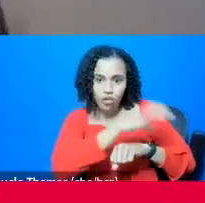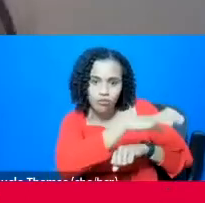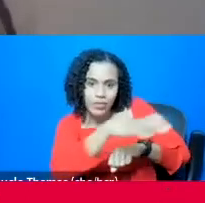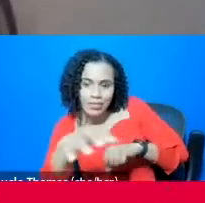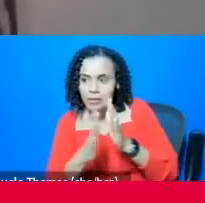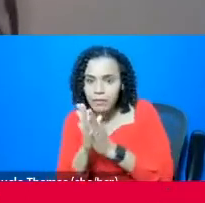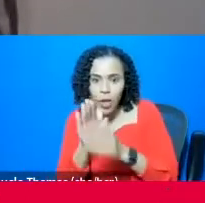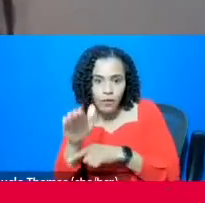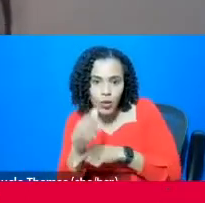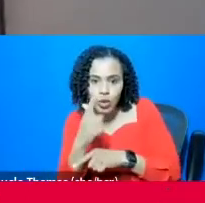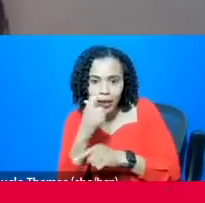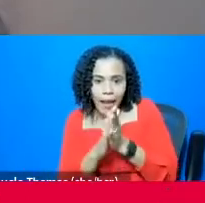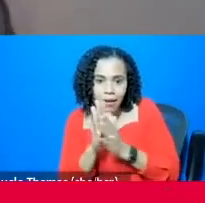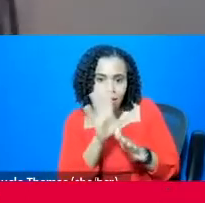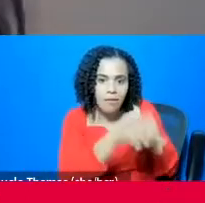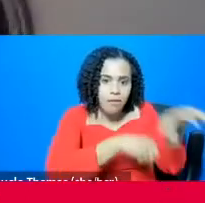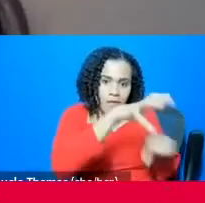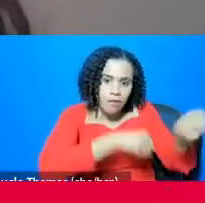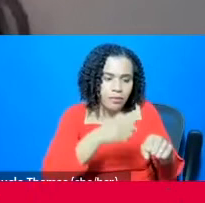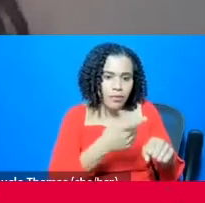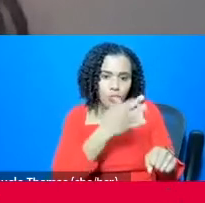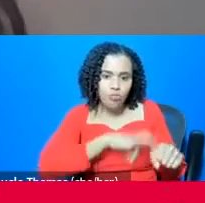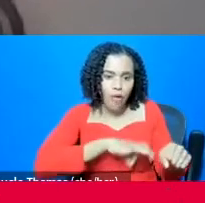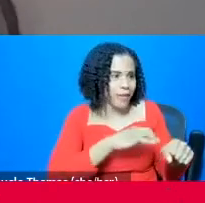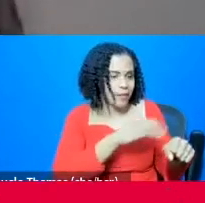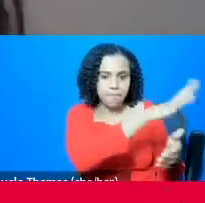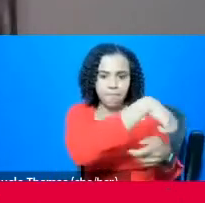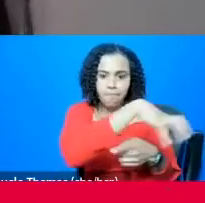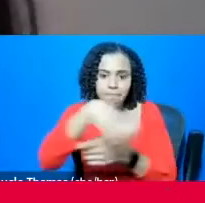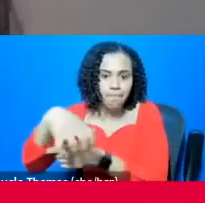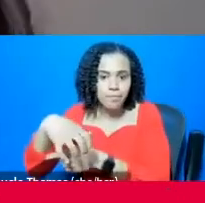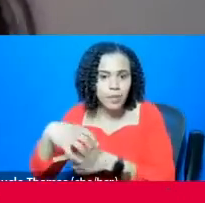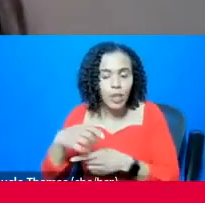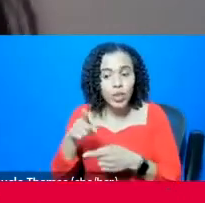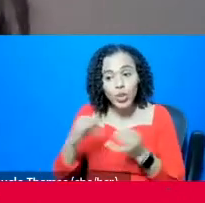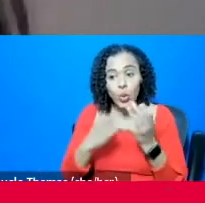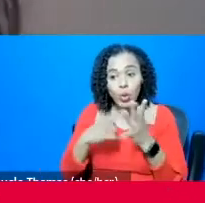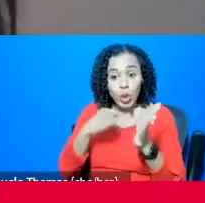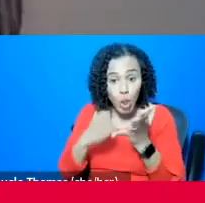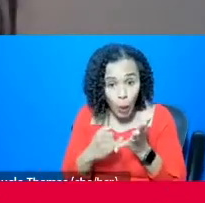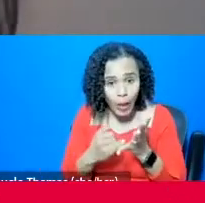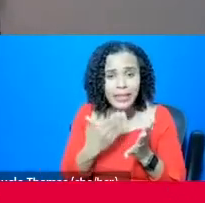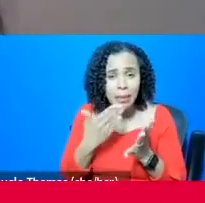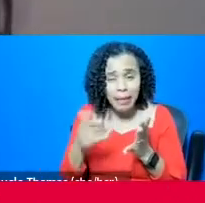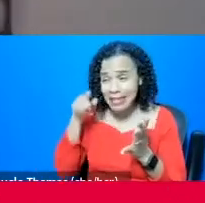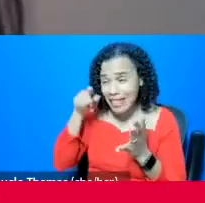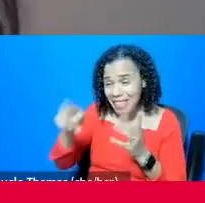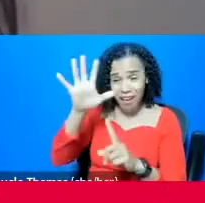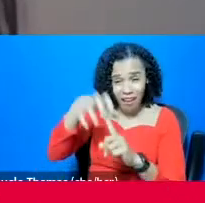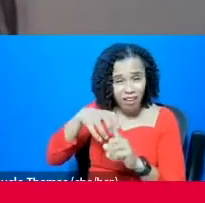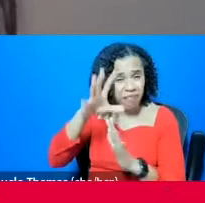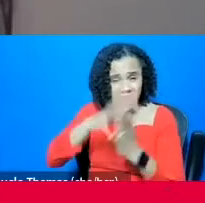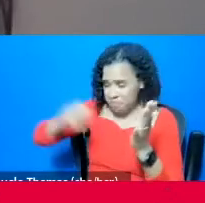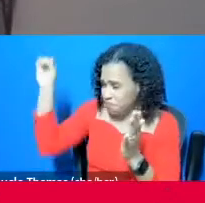and extract the most profit from them. So institutions like SOAS, for example, get rid of it completely, I don't think there's any reason